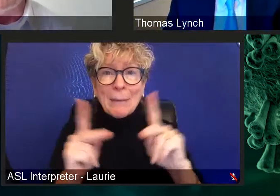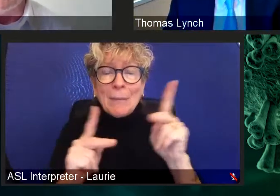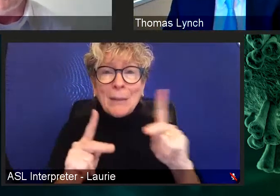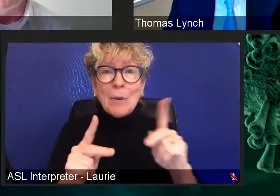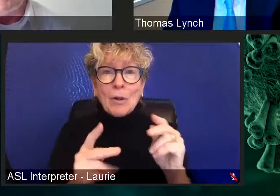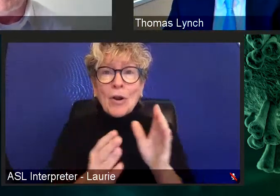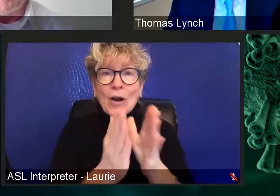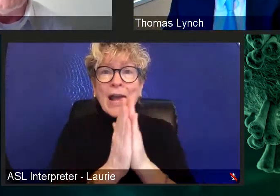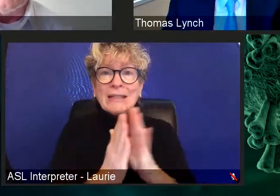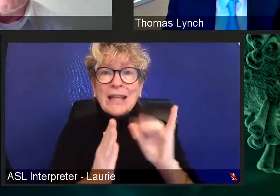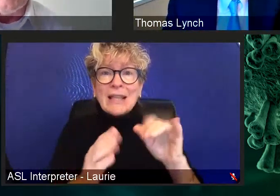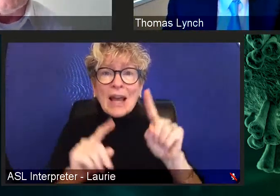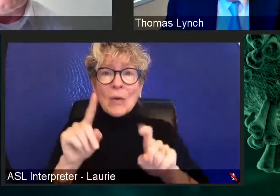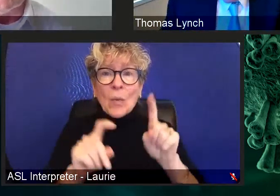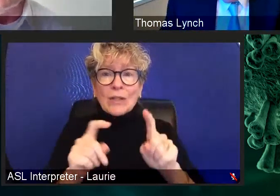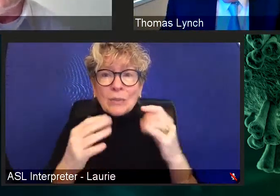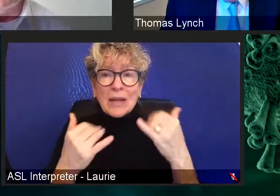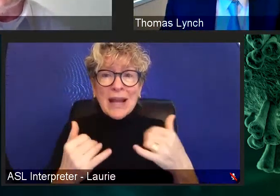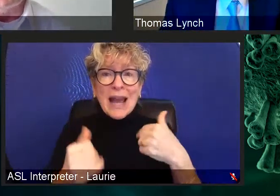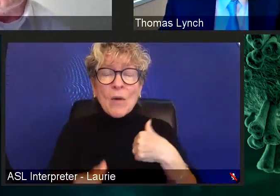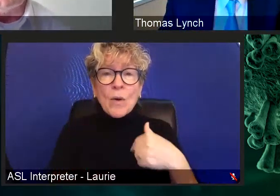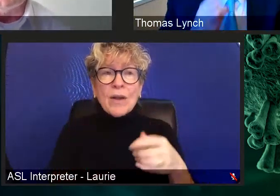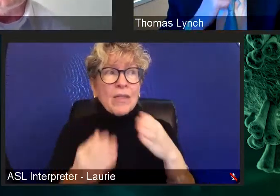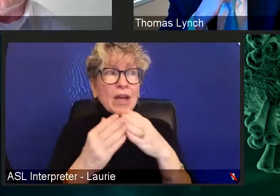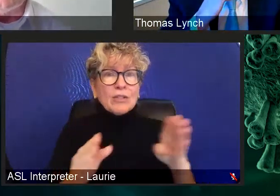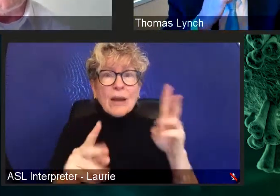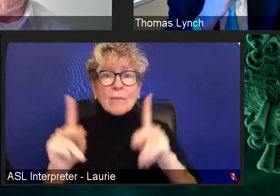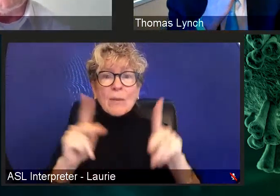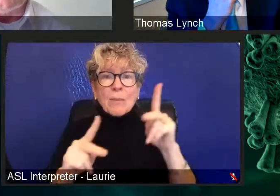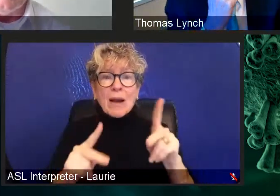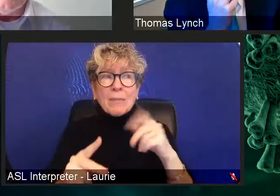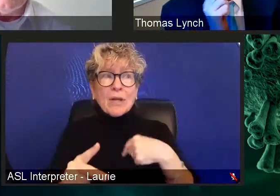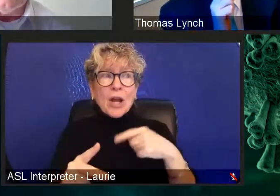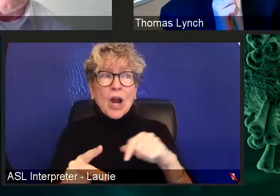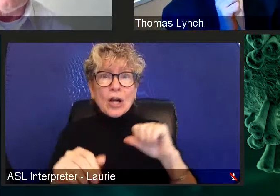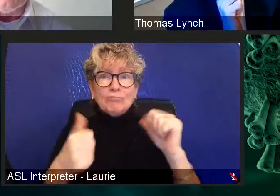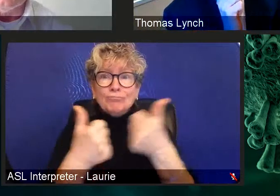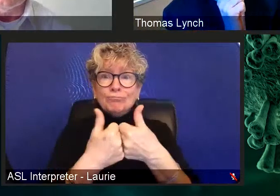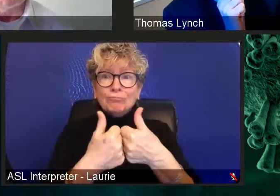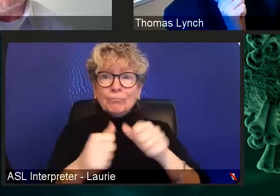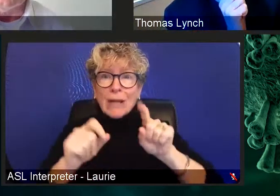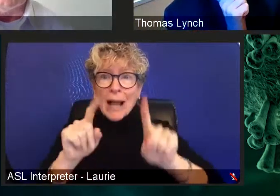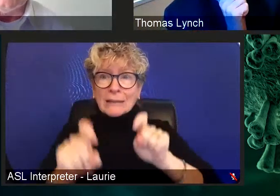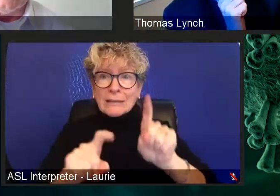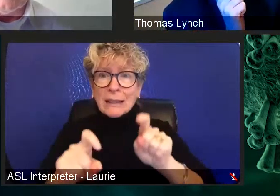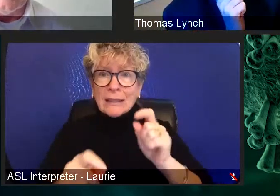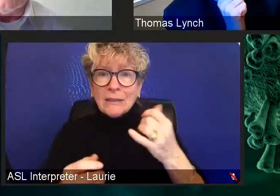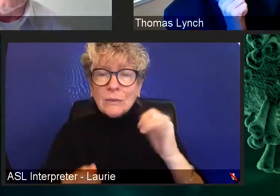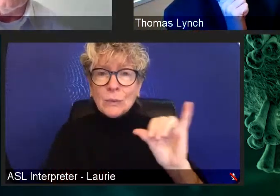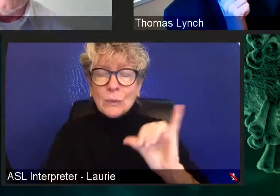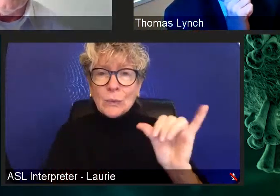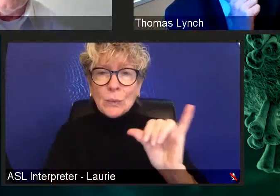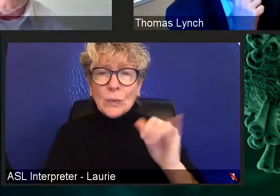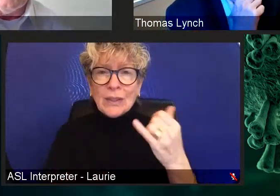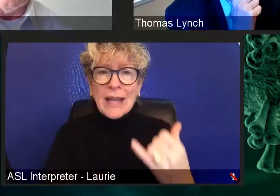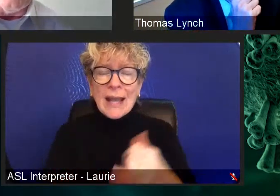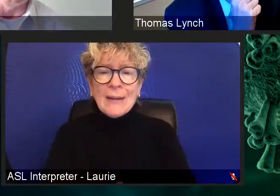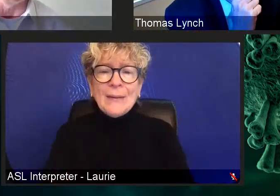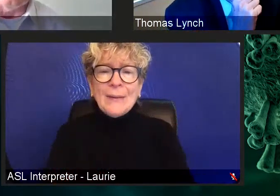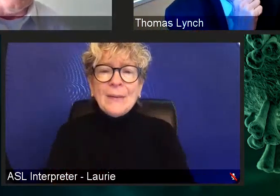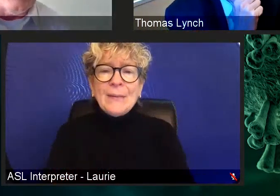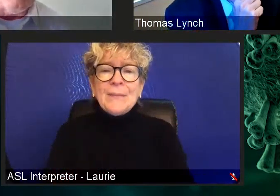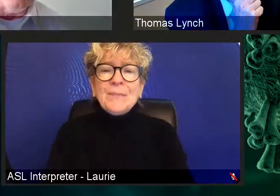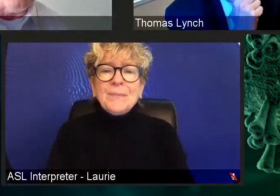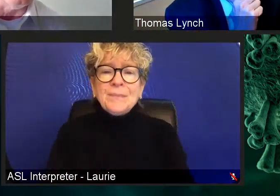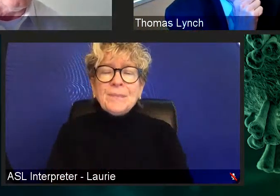and the general public today, and in large part it's a result of